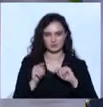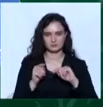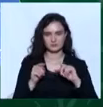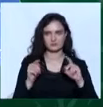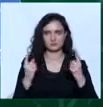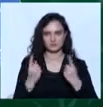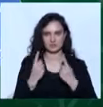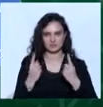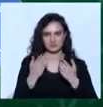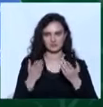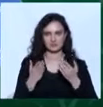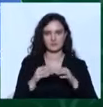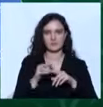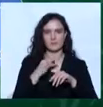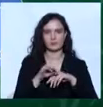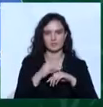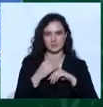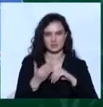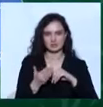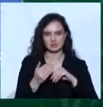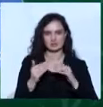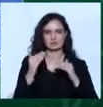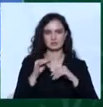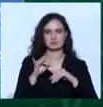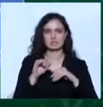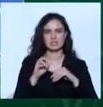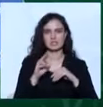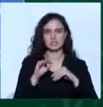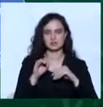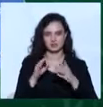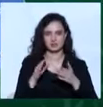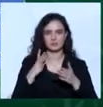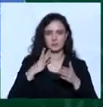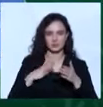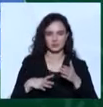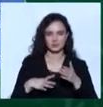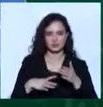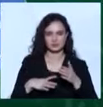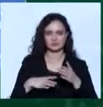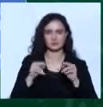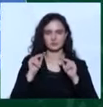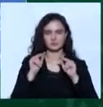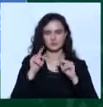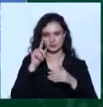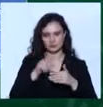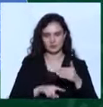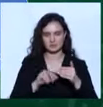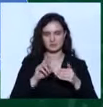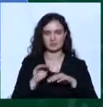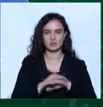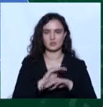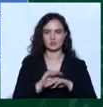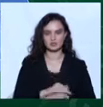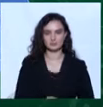native, violence, a transition, longing, patience, trust, and